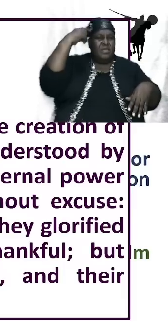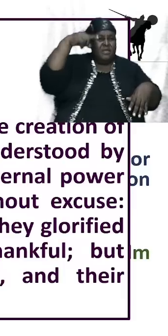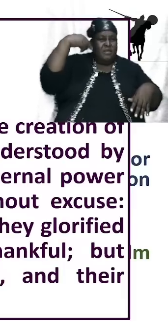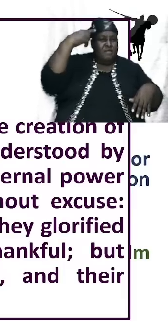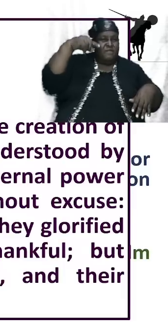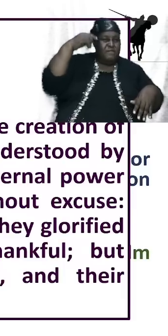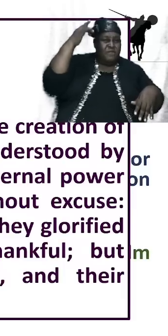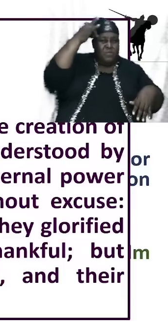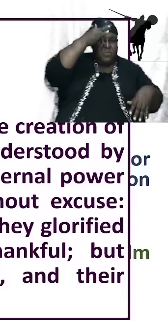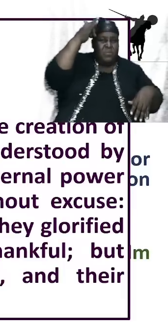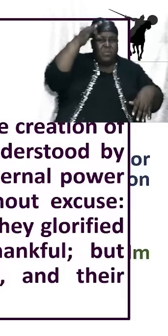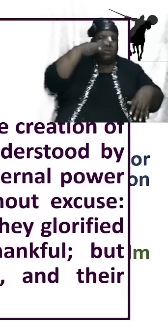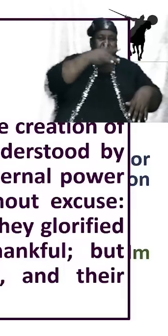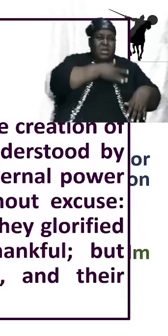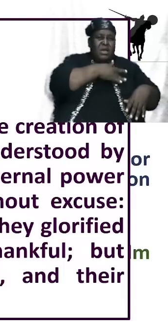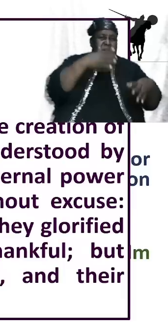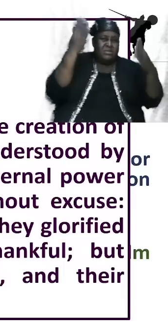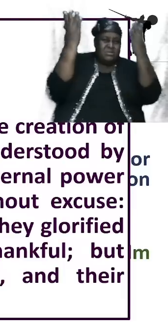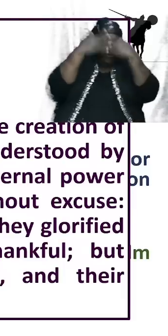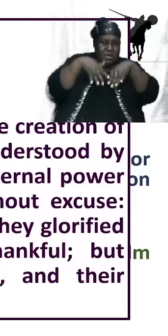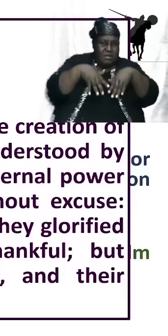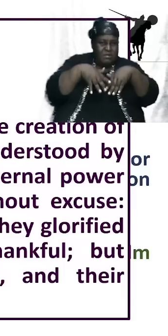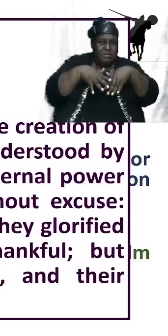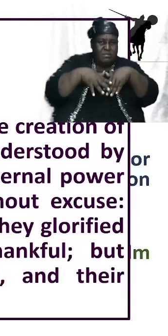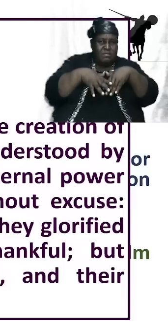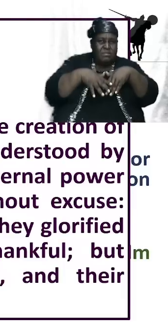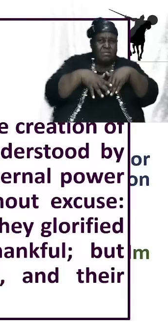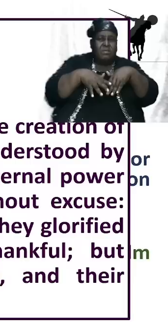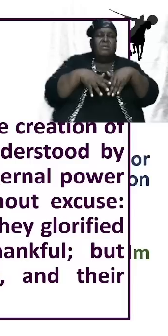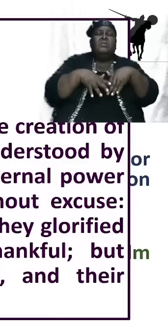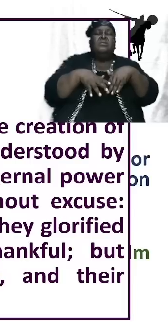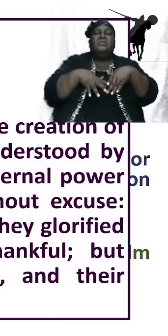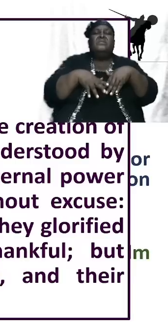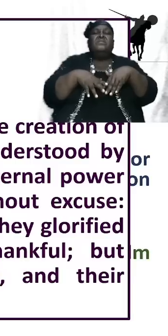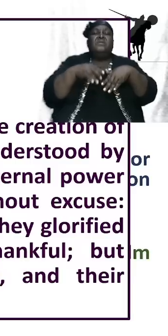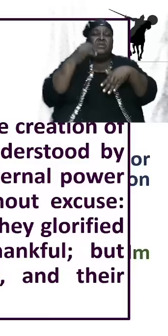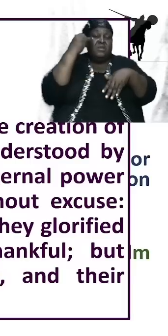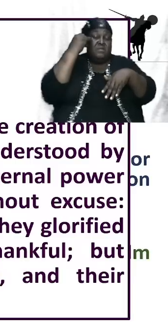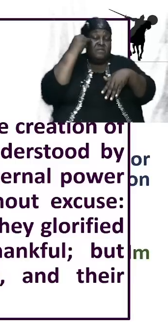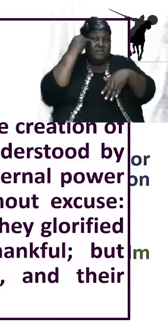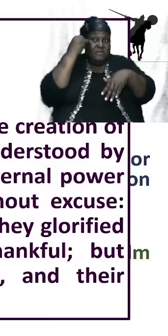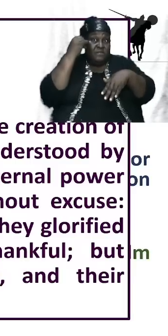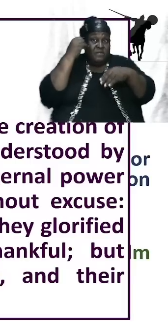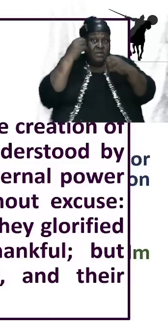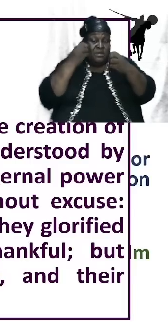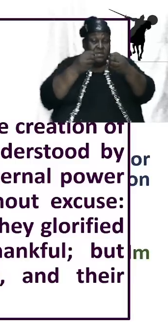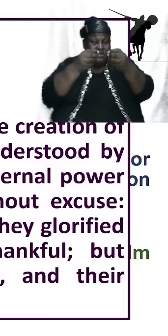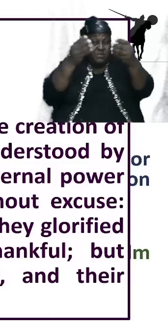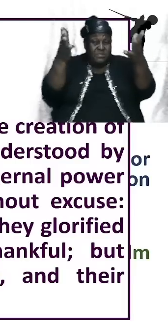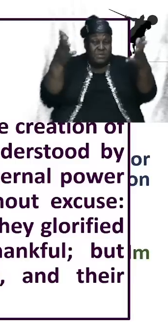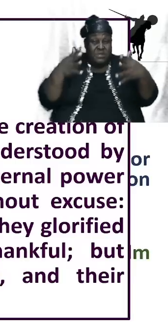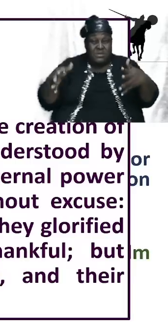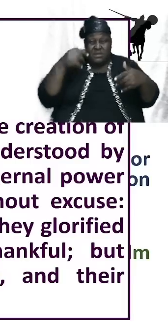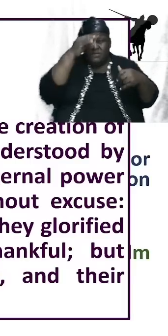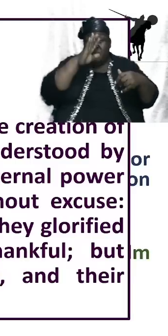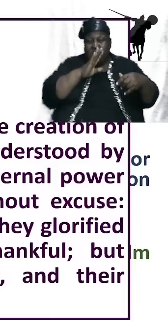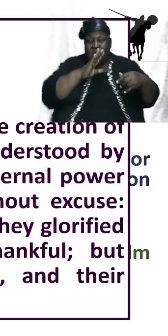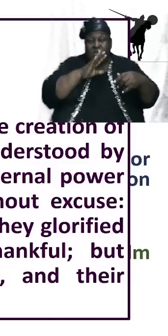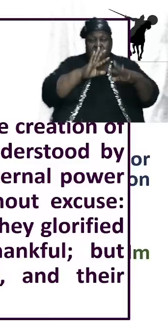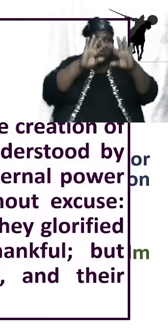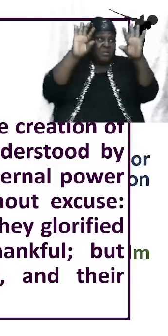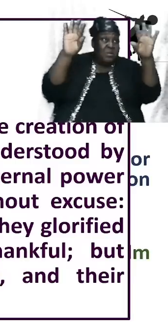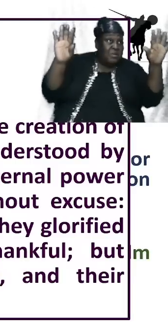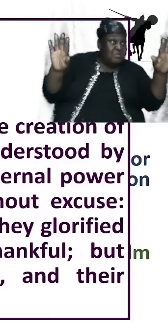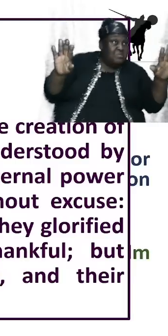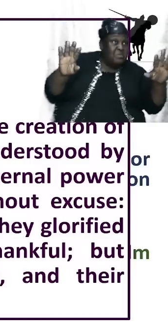hearts were darkened. In other words, the invisible things of God are clearly seen by the visible things. And I'm going to tell you